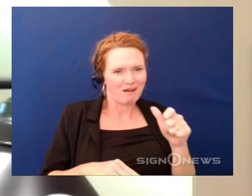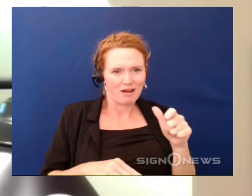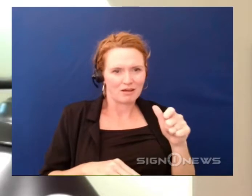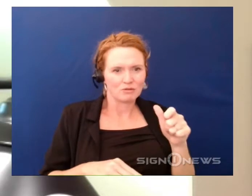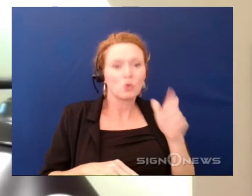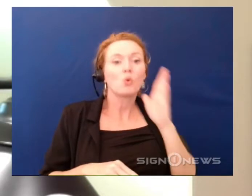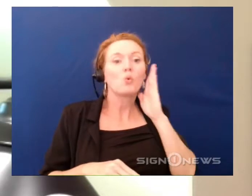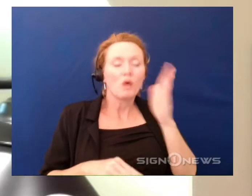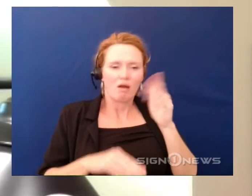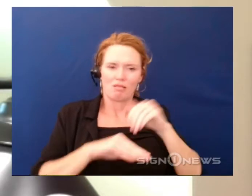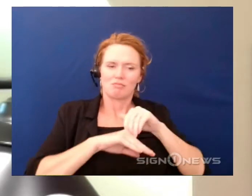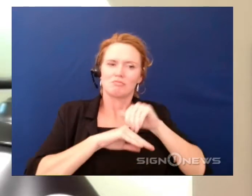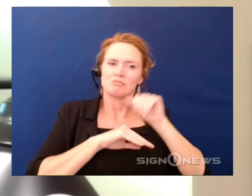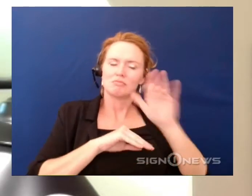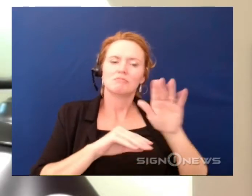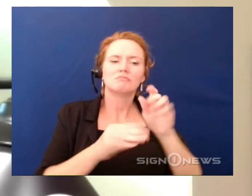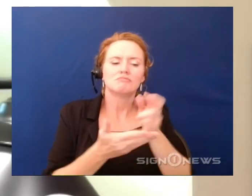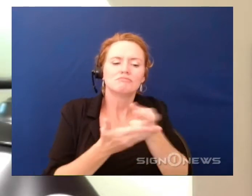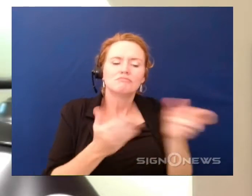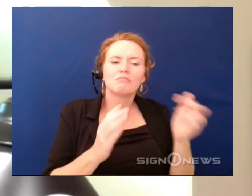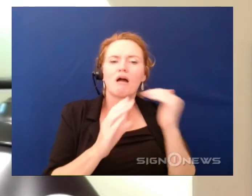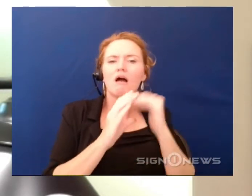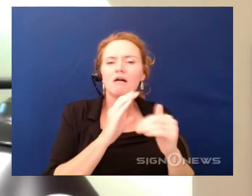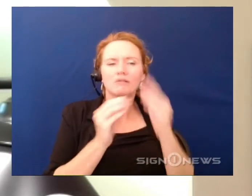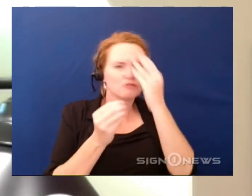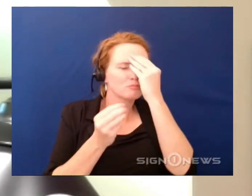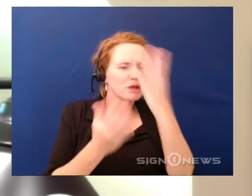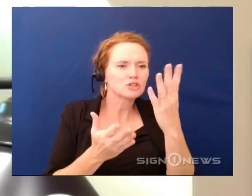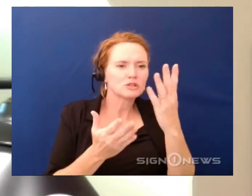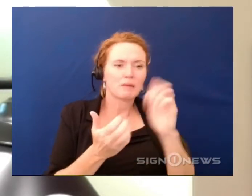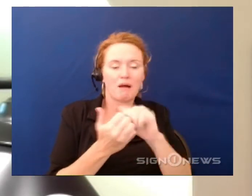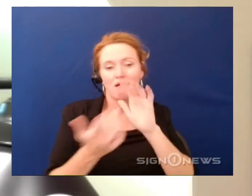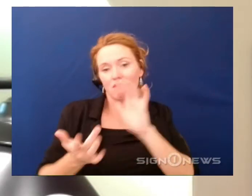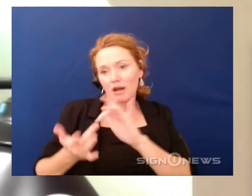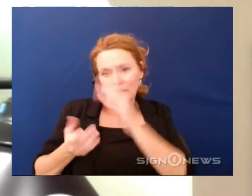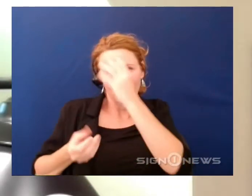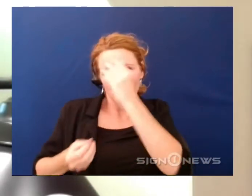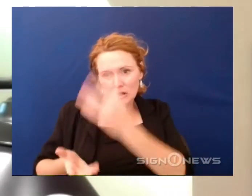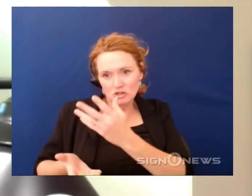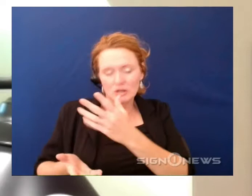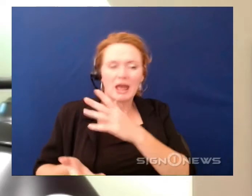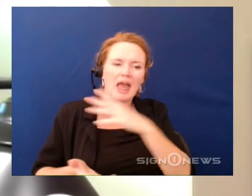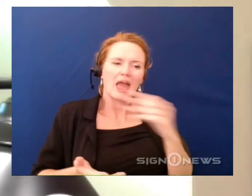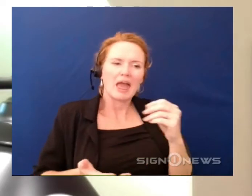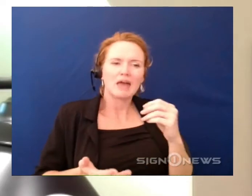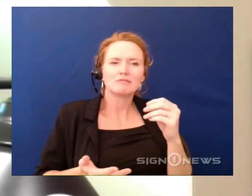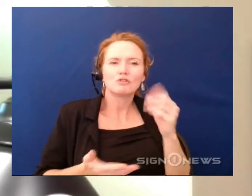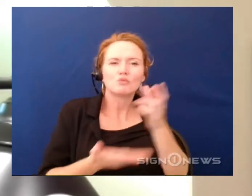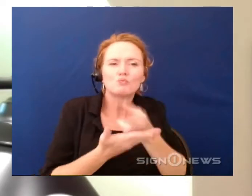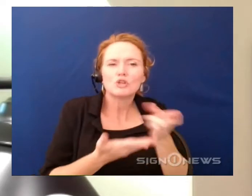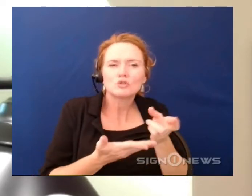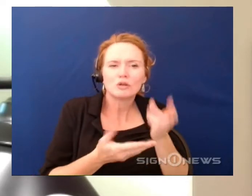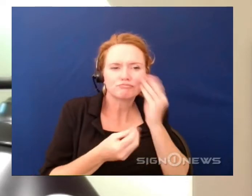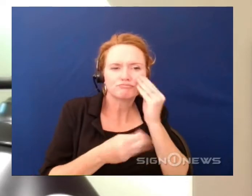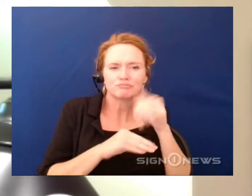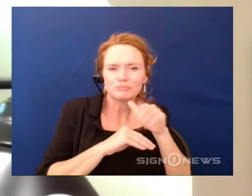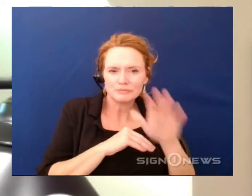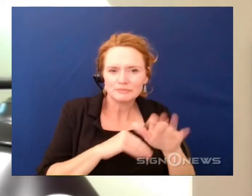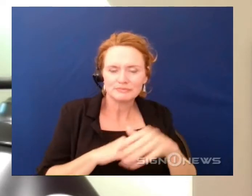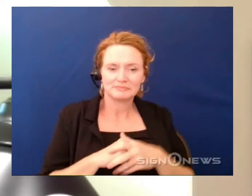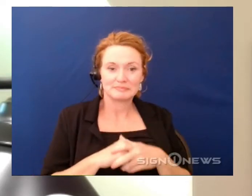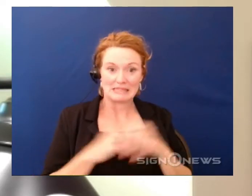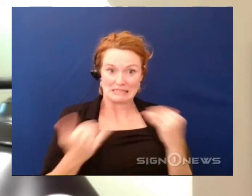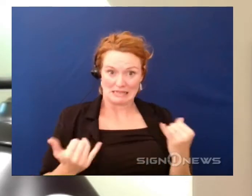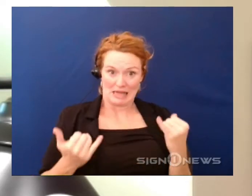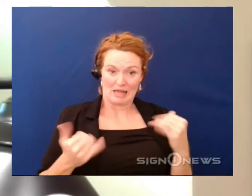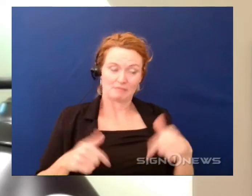handout with some definitions and resources and panelist contact information to everyone who registered. So now we are pleased